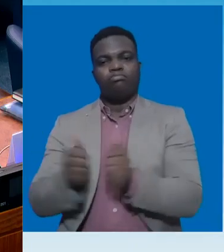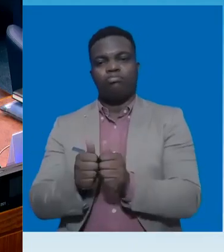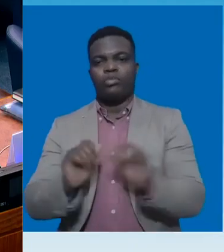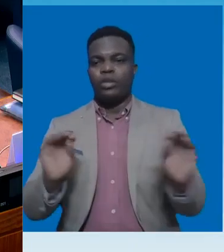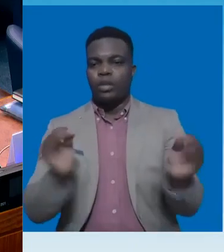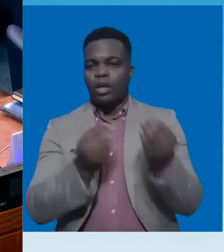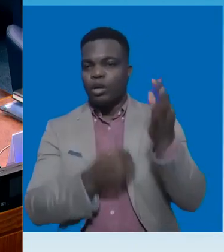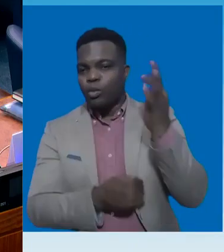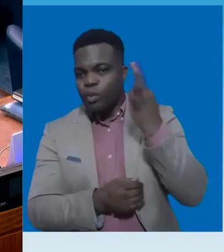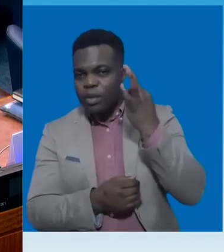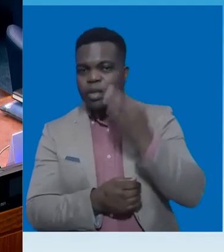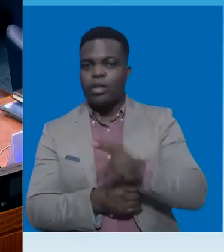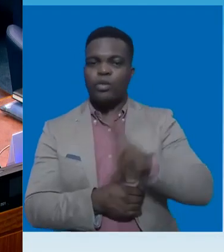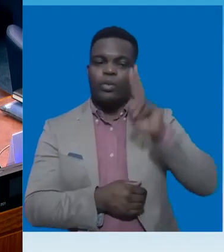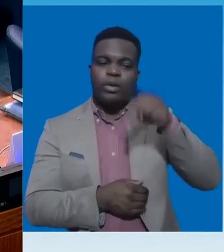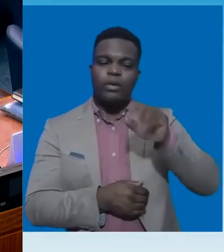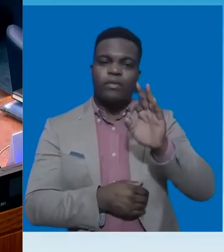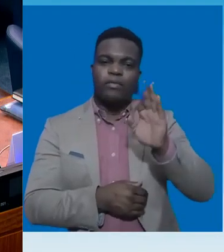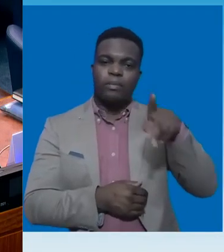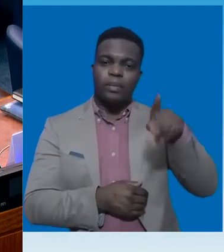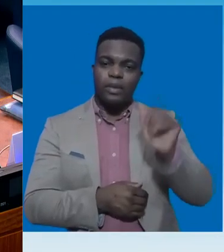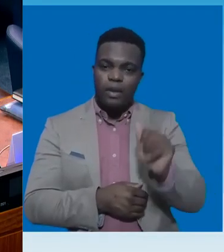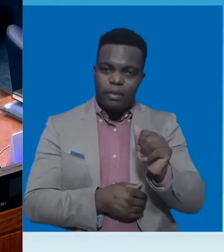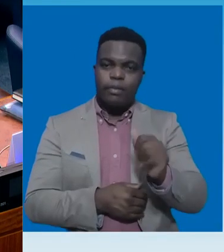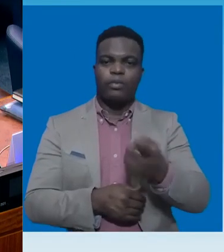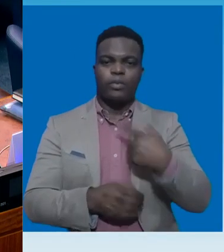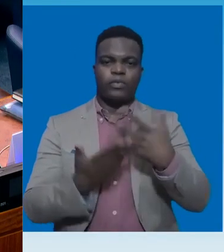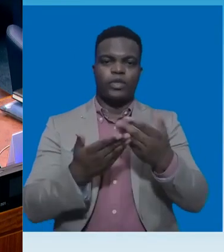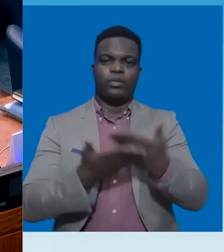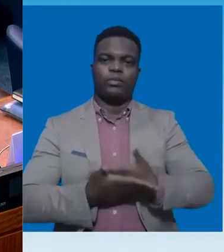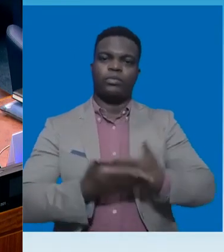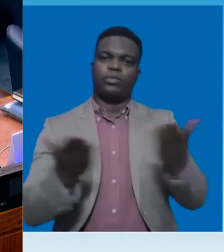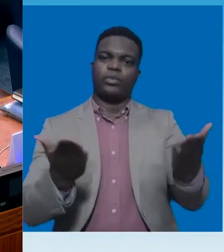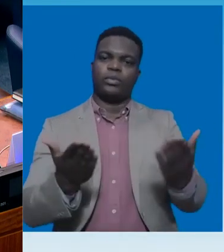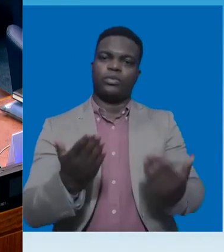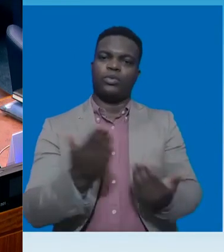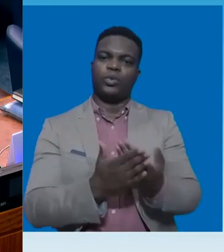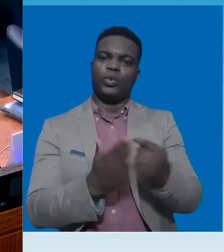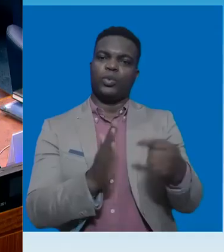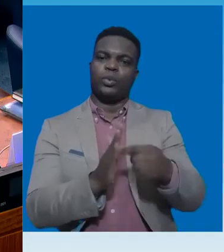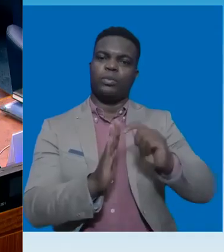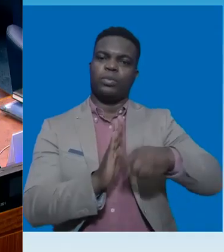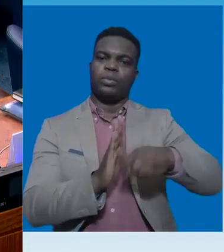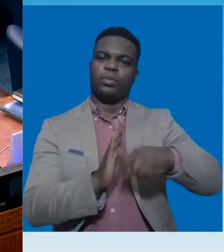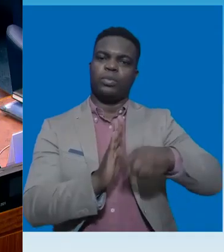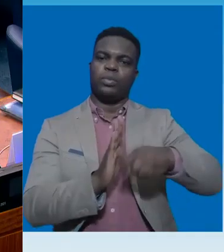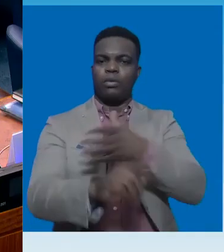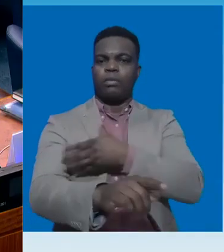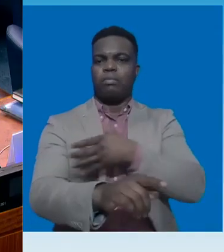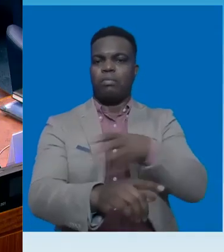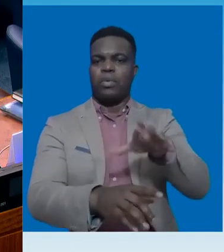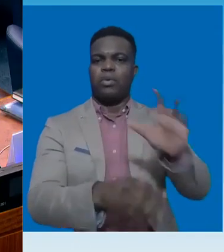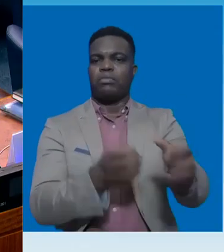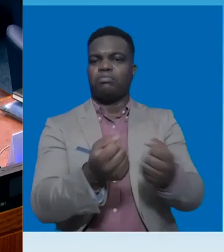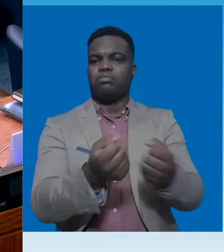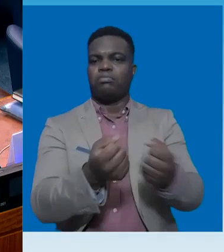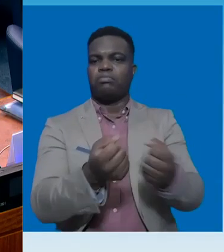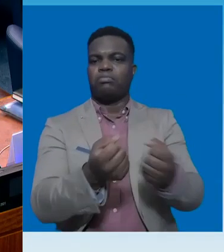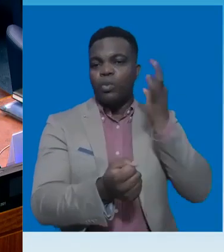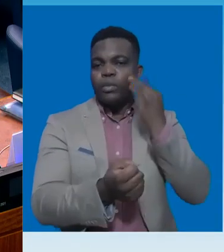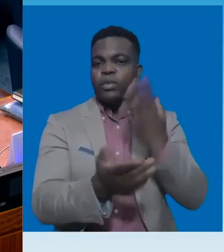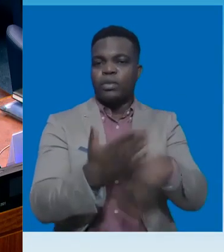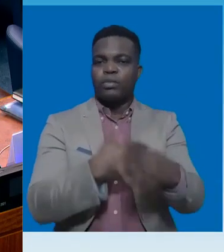the empowerment and inclusion of women and girls with disabilities. On the same pace with